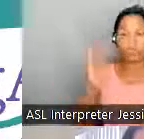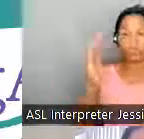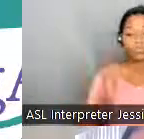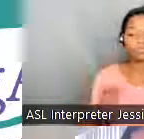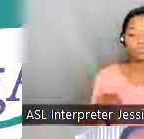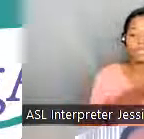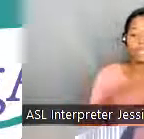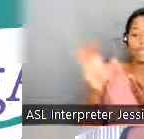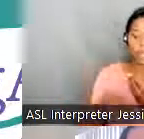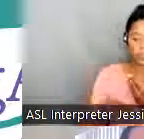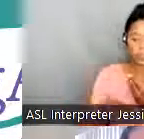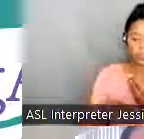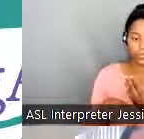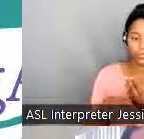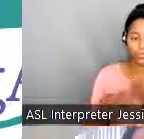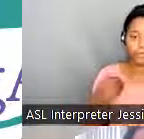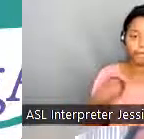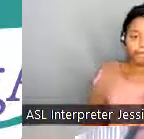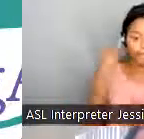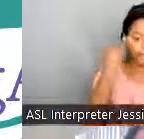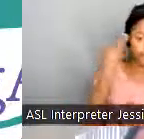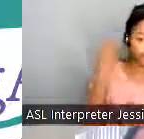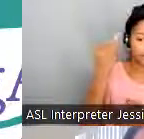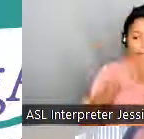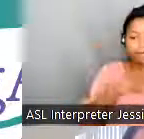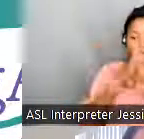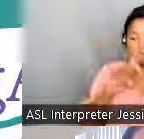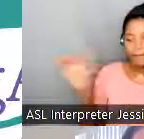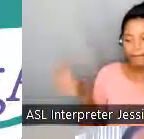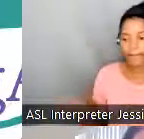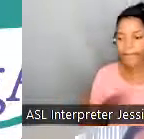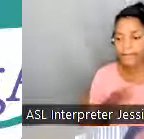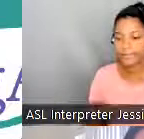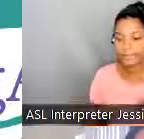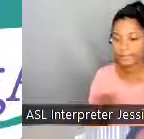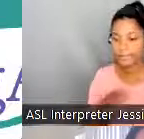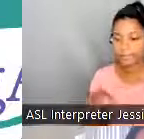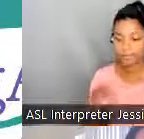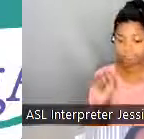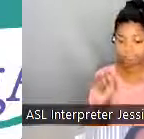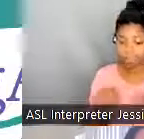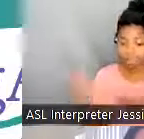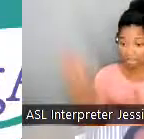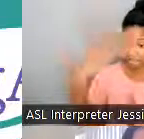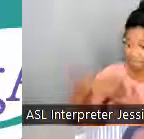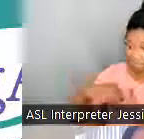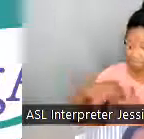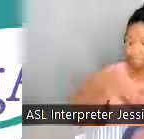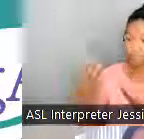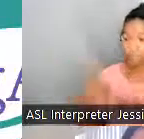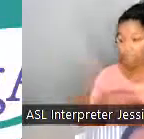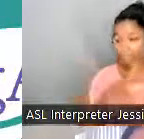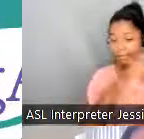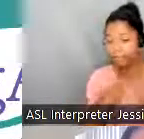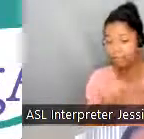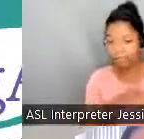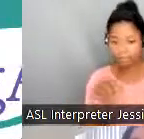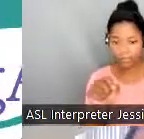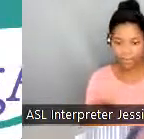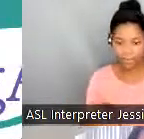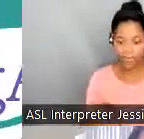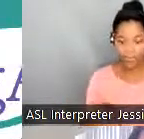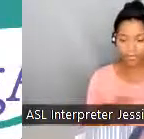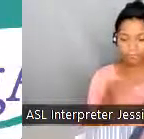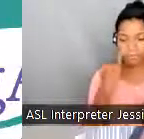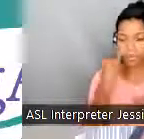opportunities that gives you ideas around different activities that you can incorporate into your work to promote social engagement when celebrating